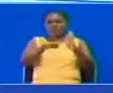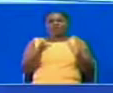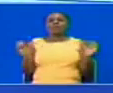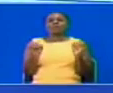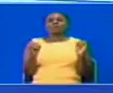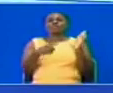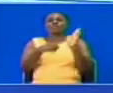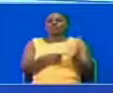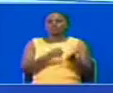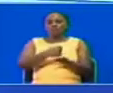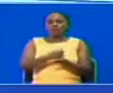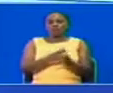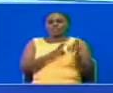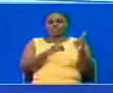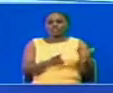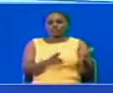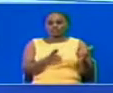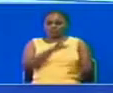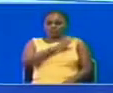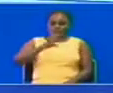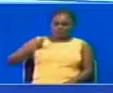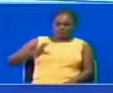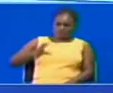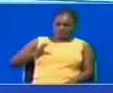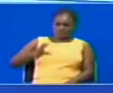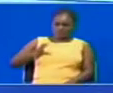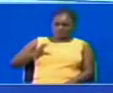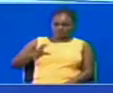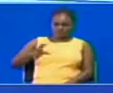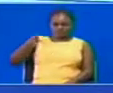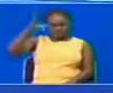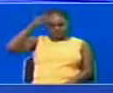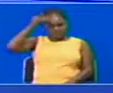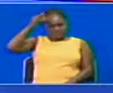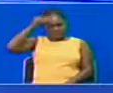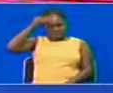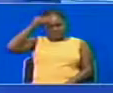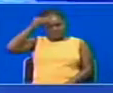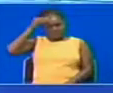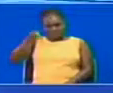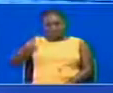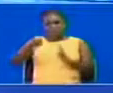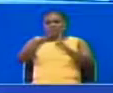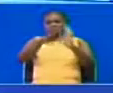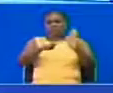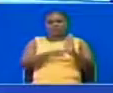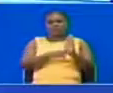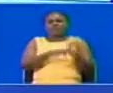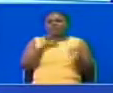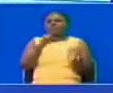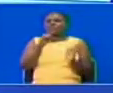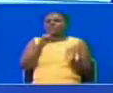out of this audit report by the Commission of University Education, and these are programs that are not